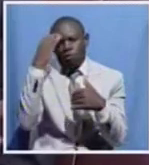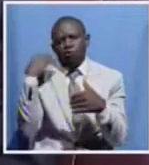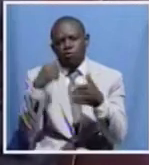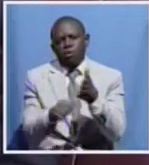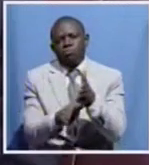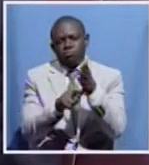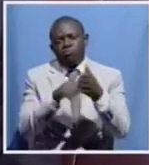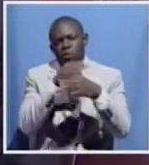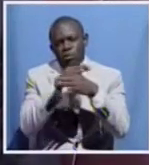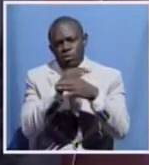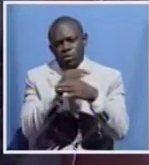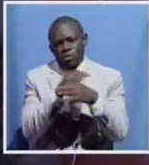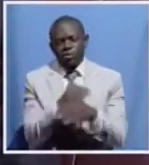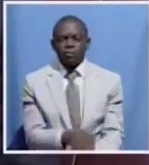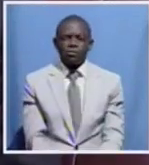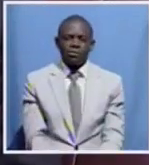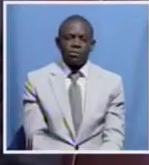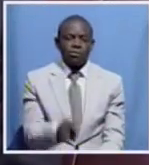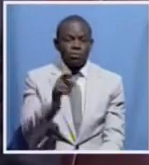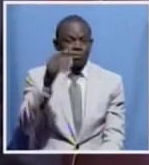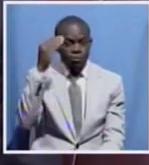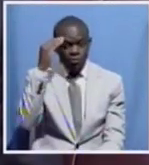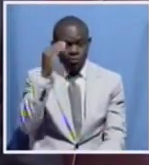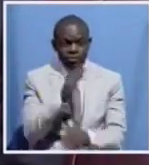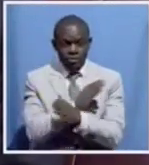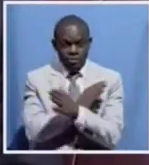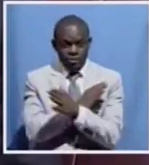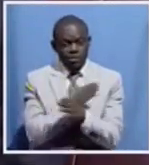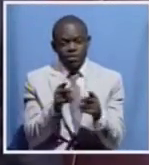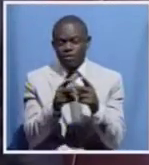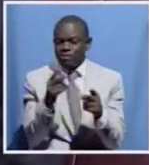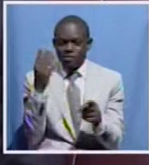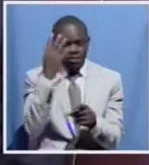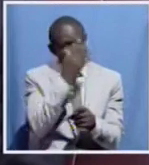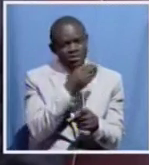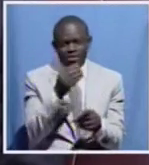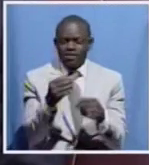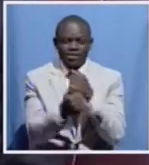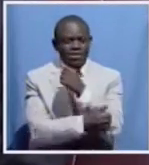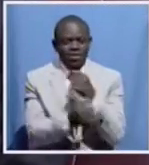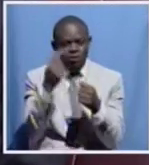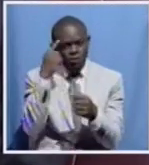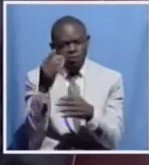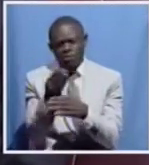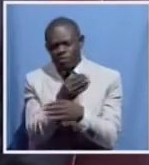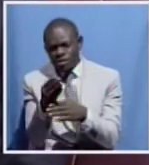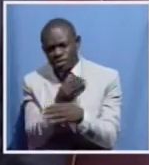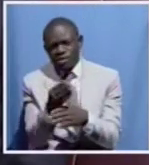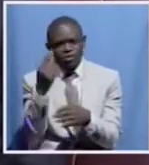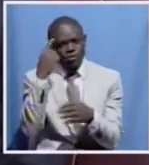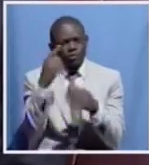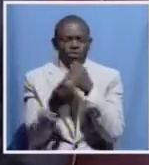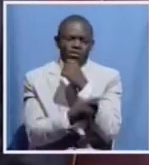very, very attractive destination, both for business and for diplomacy. So through our honorary